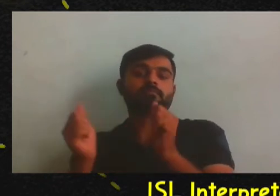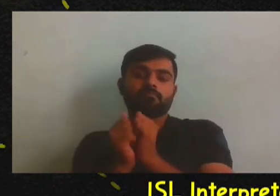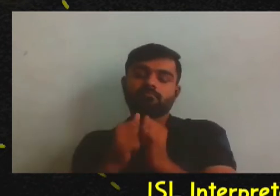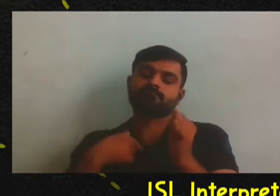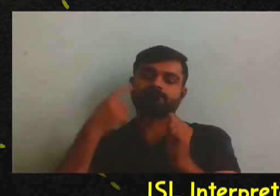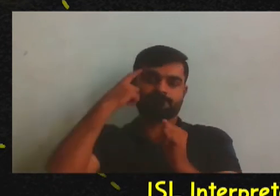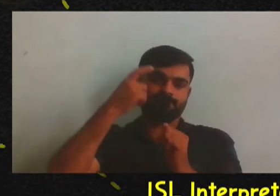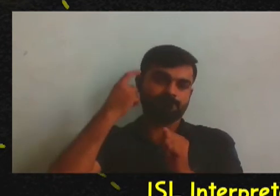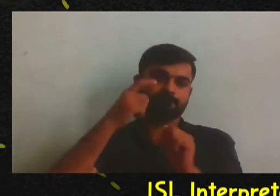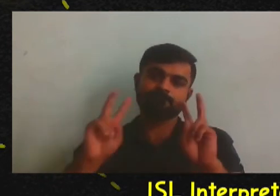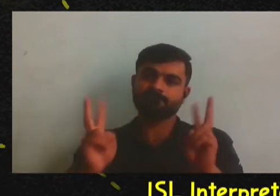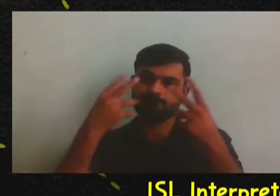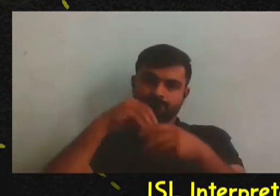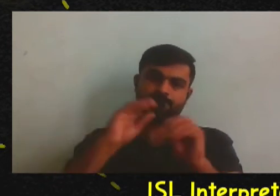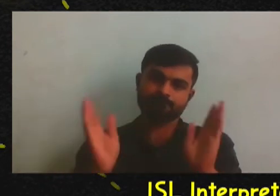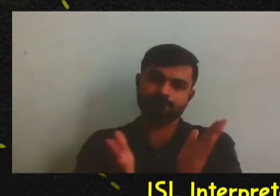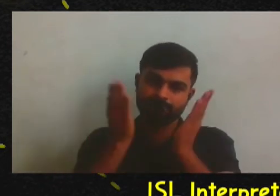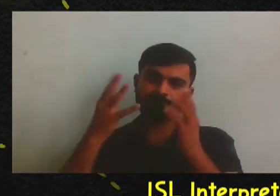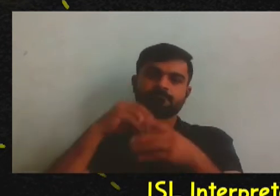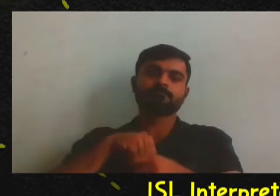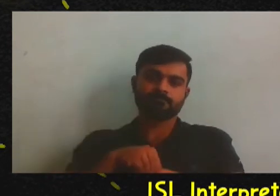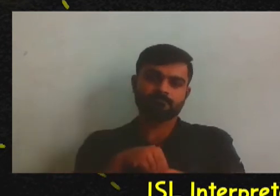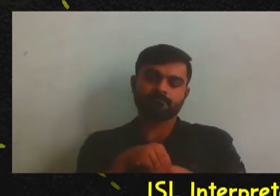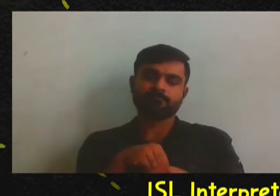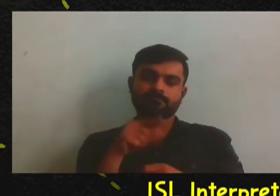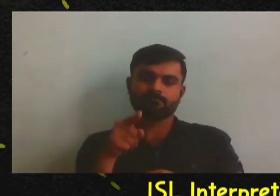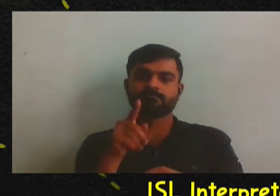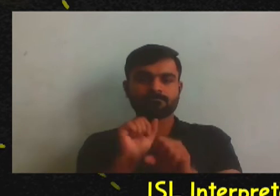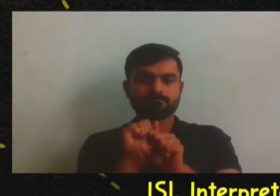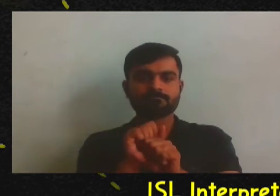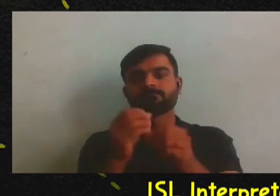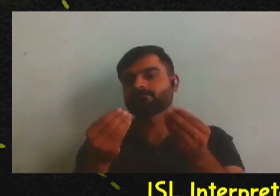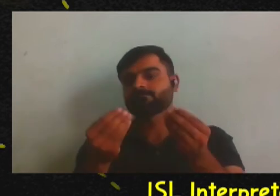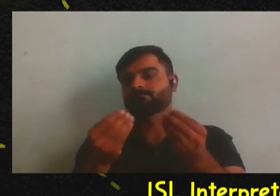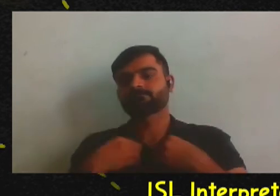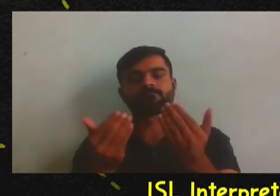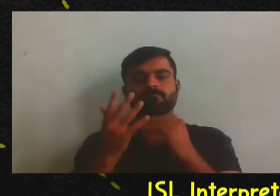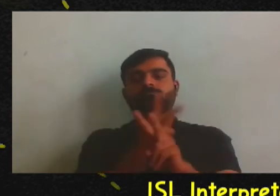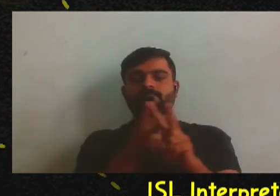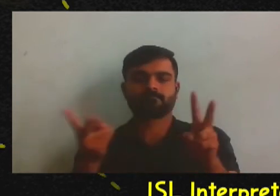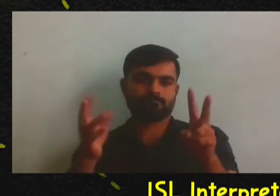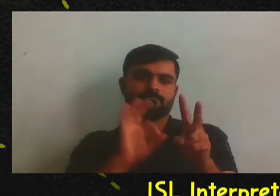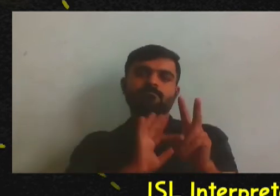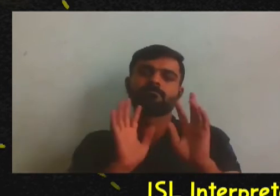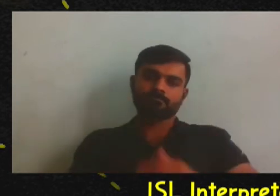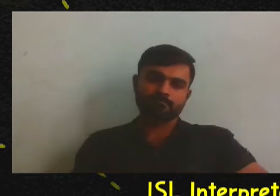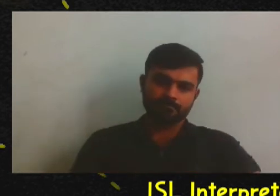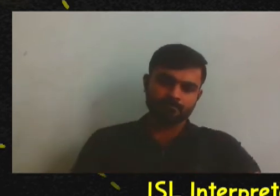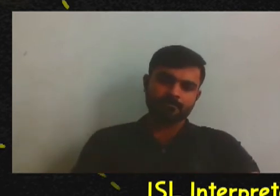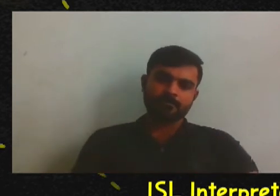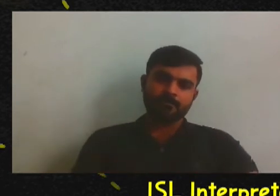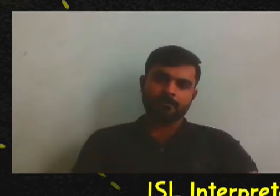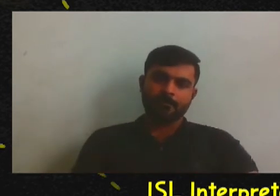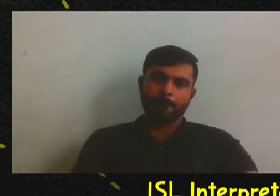think that is incredibly encouraging, is that outpouring of support and allyship as well.